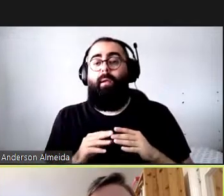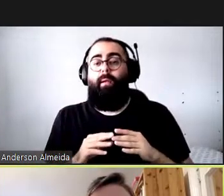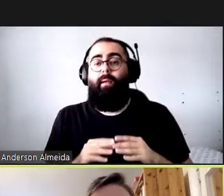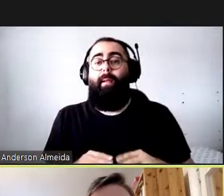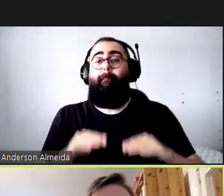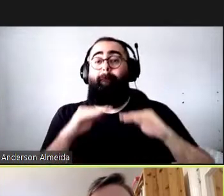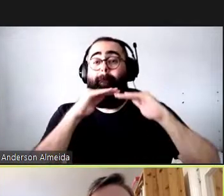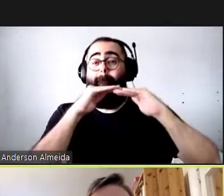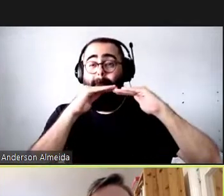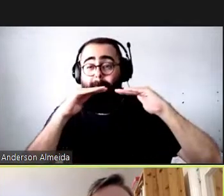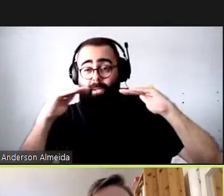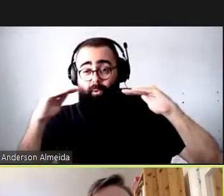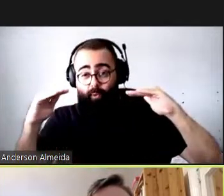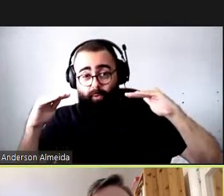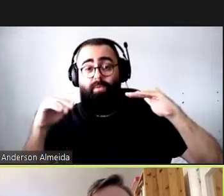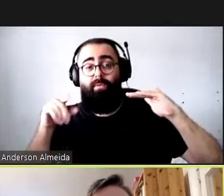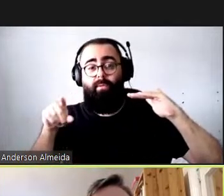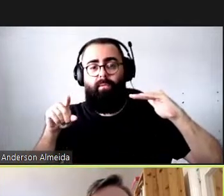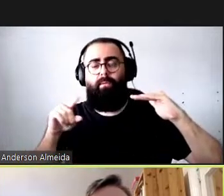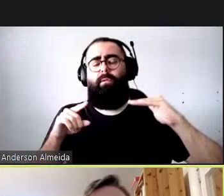position.